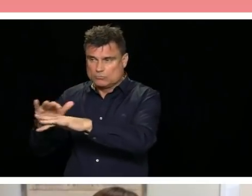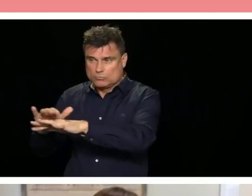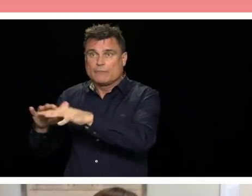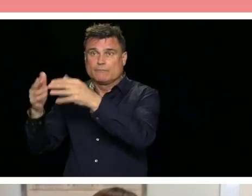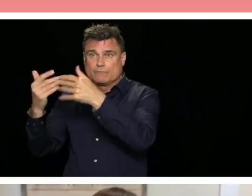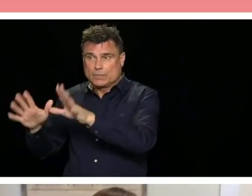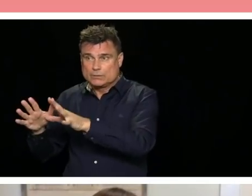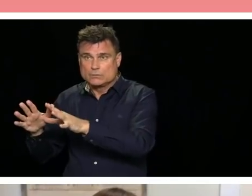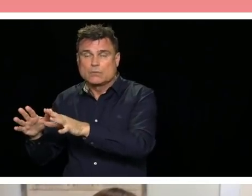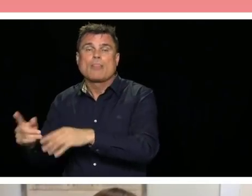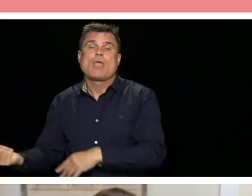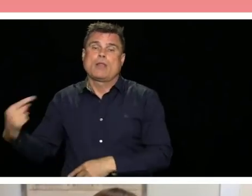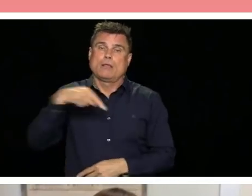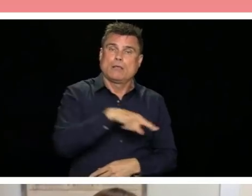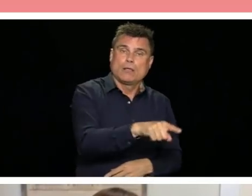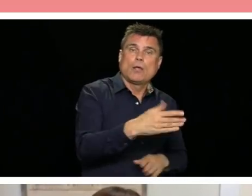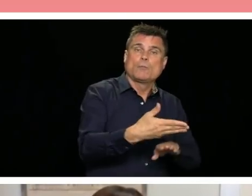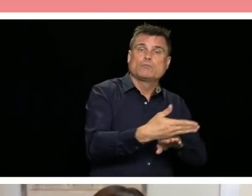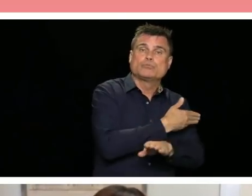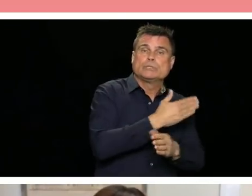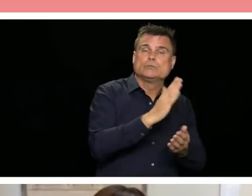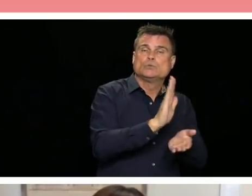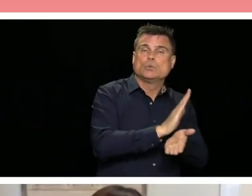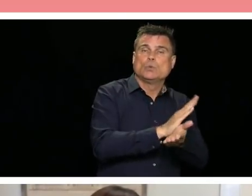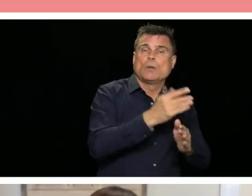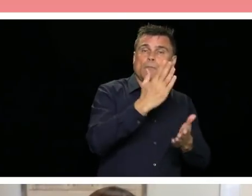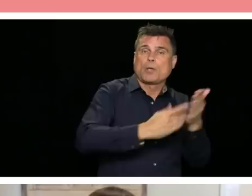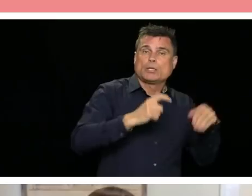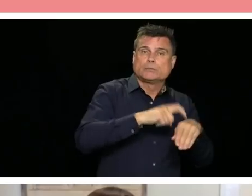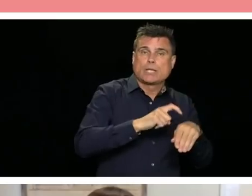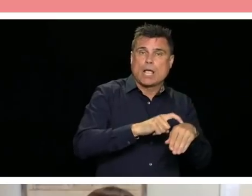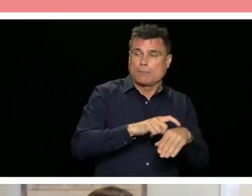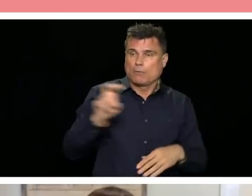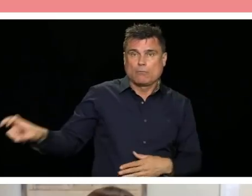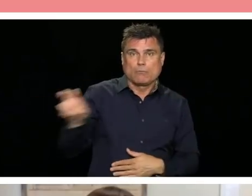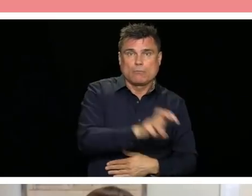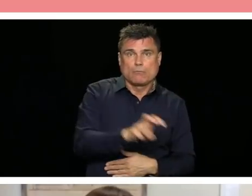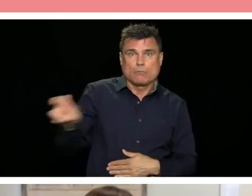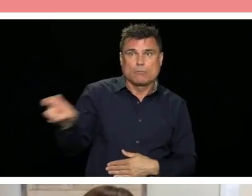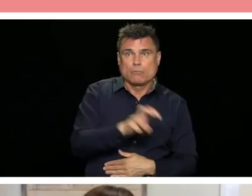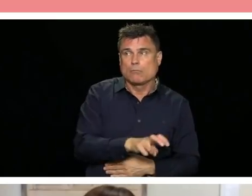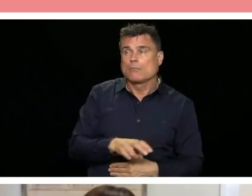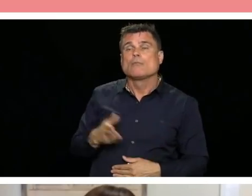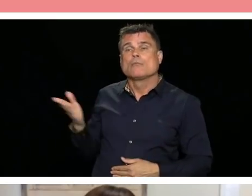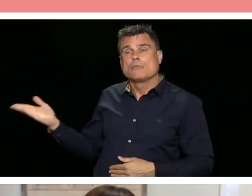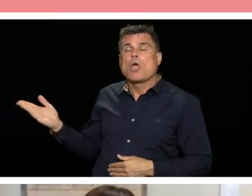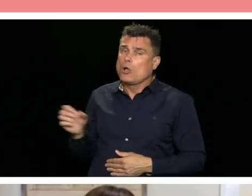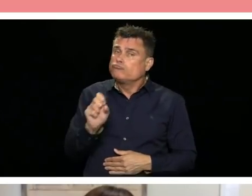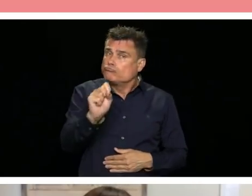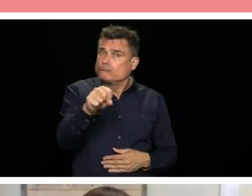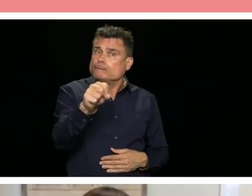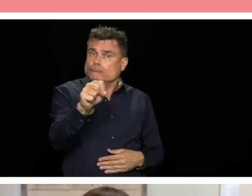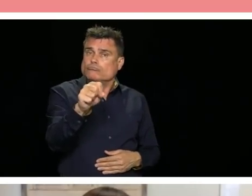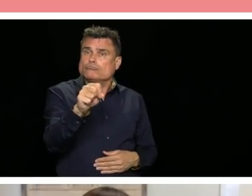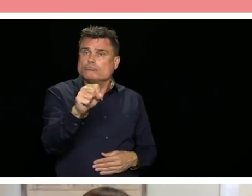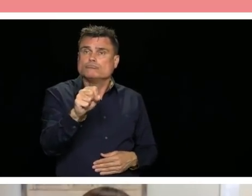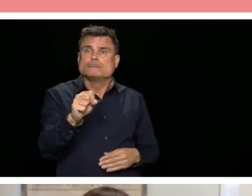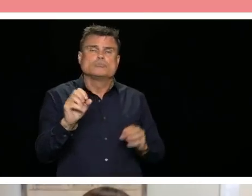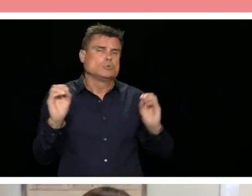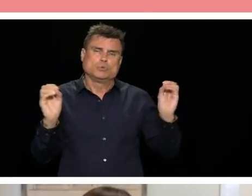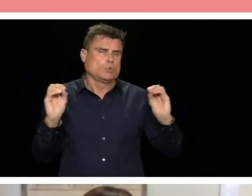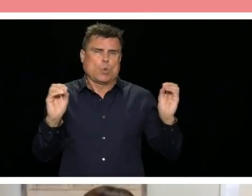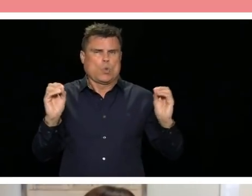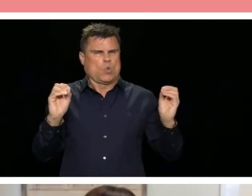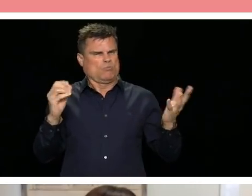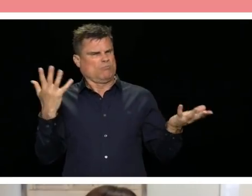to, at this time, prevent children from being in different childcare centers or